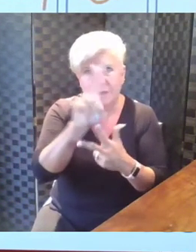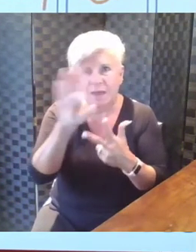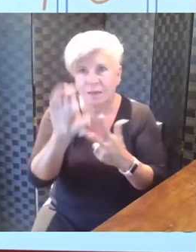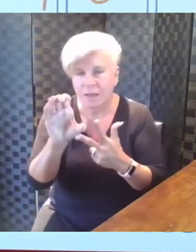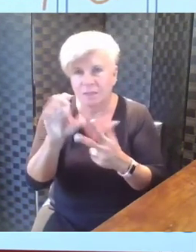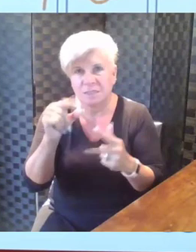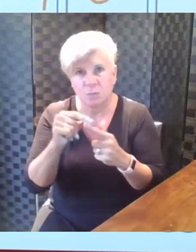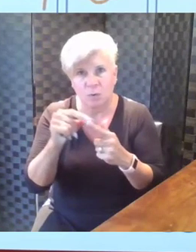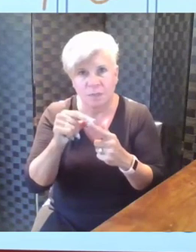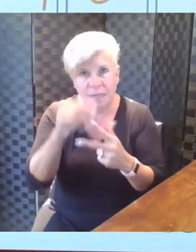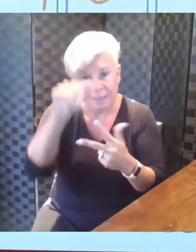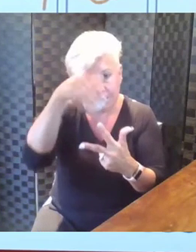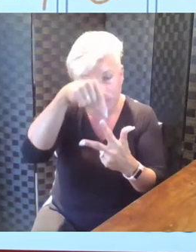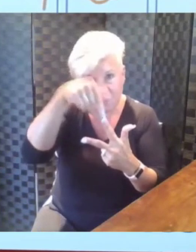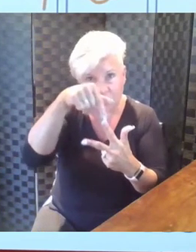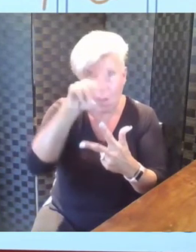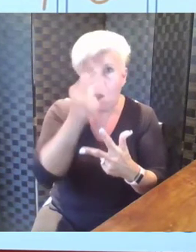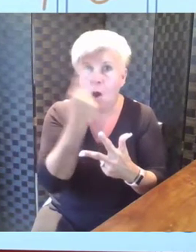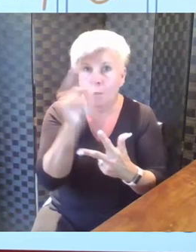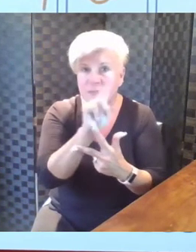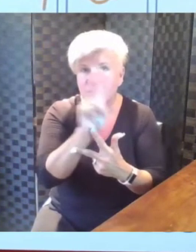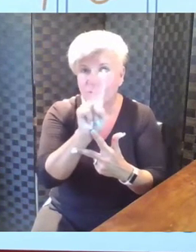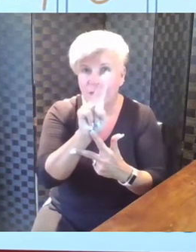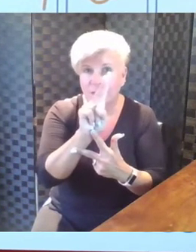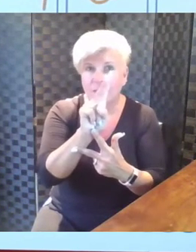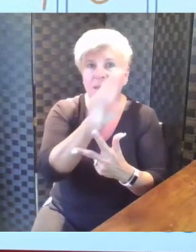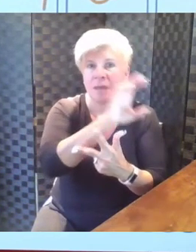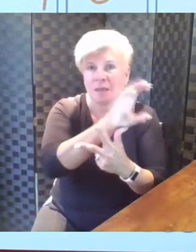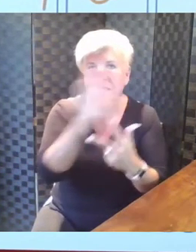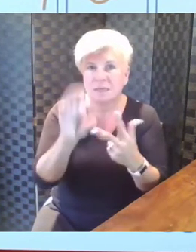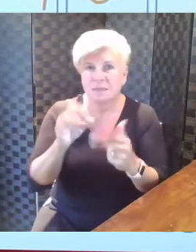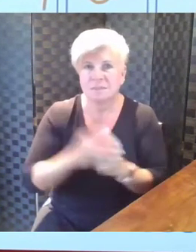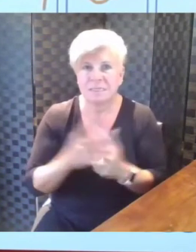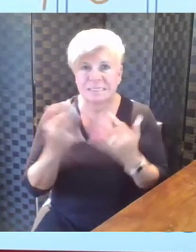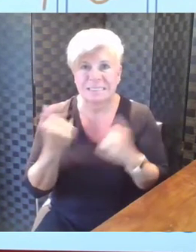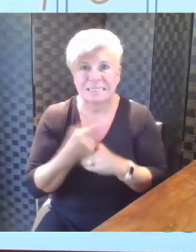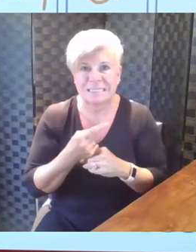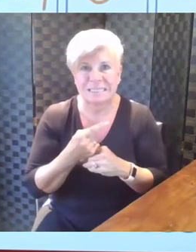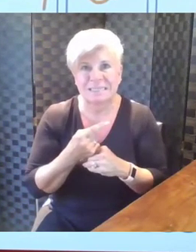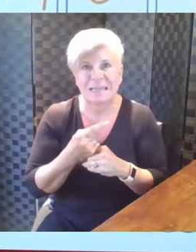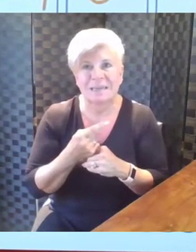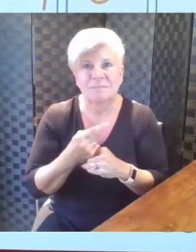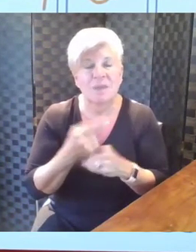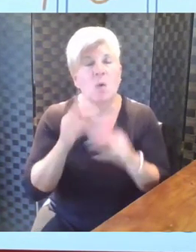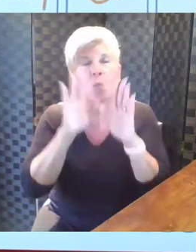consonant words because in the middle there's always a vowel surrounded by 2 consonants. I hope you have a